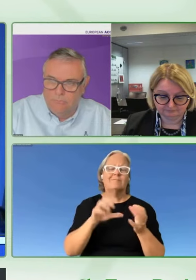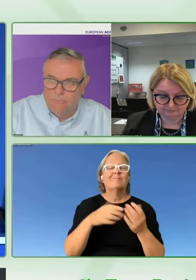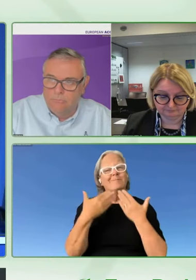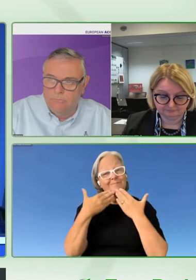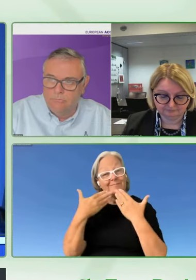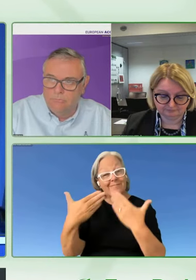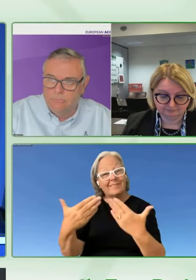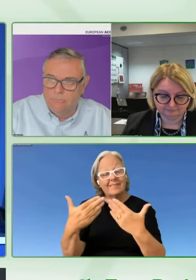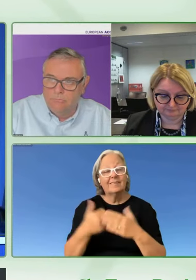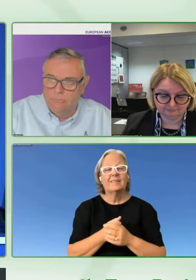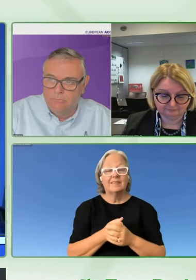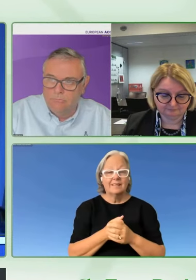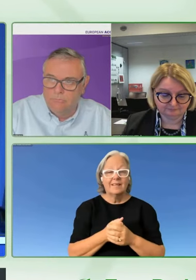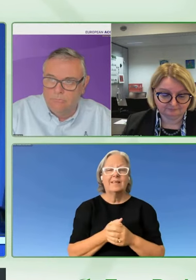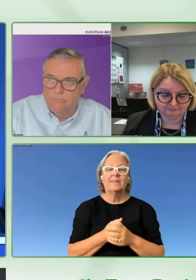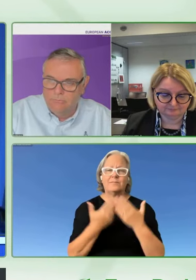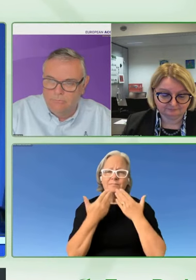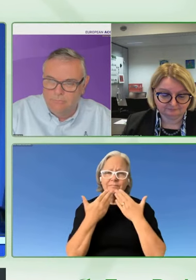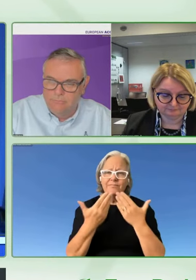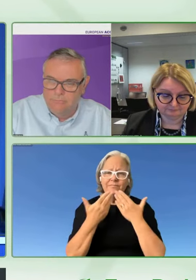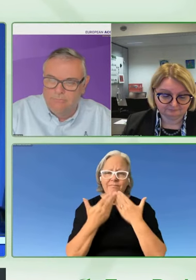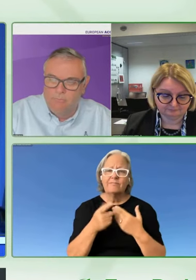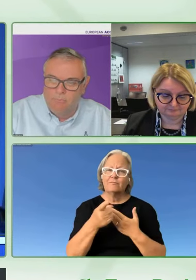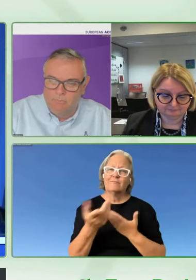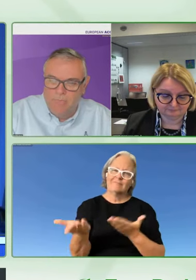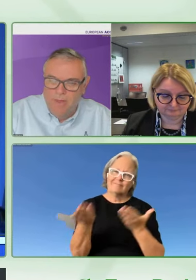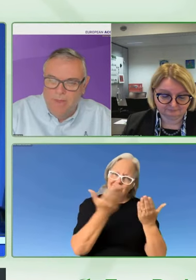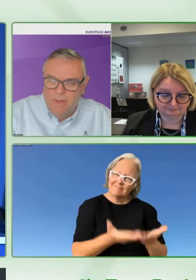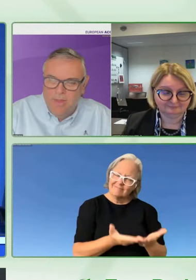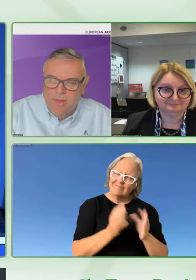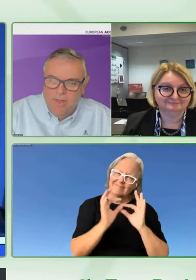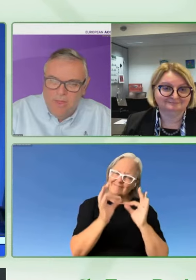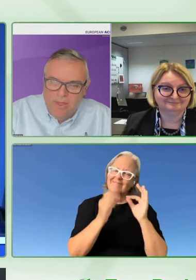so much for welcoming Jesus.